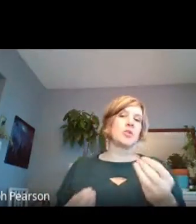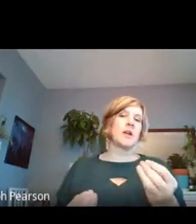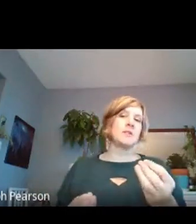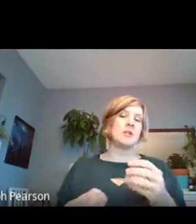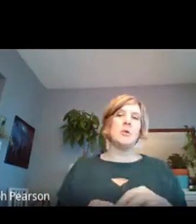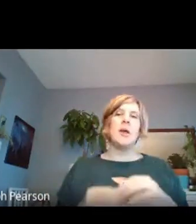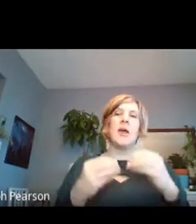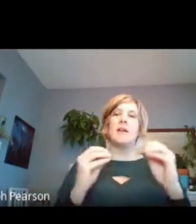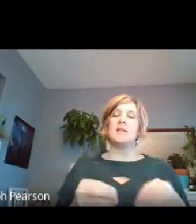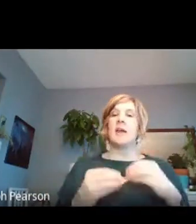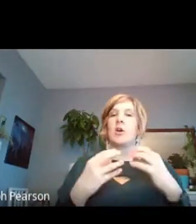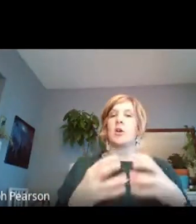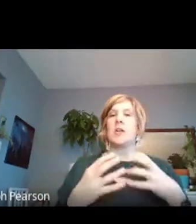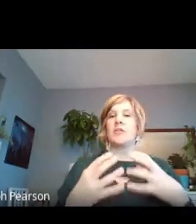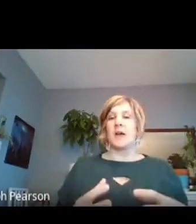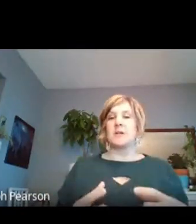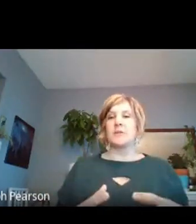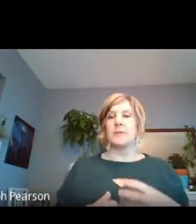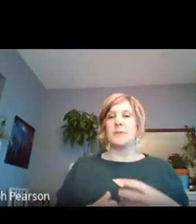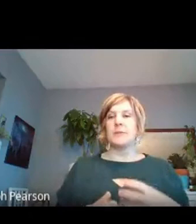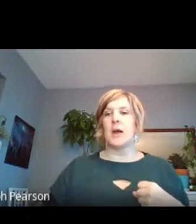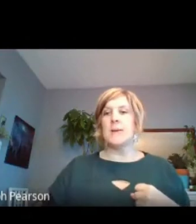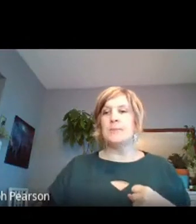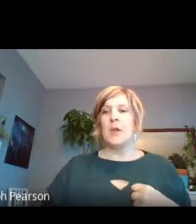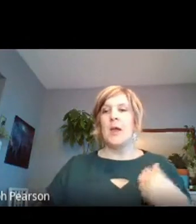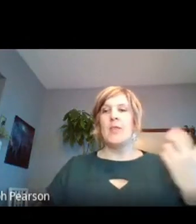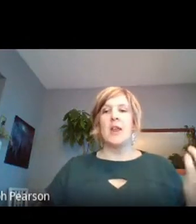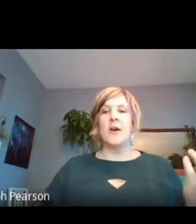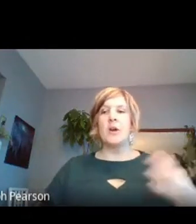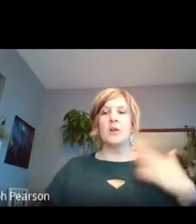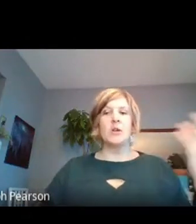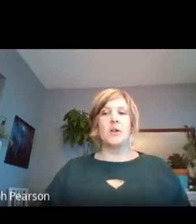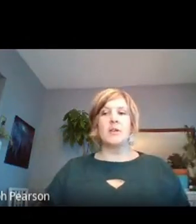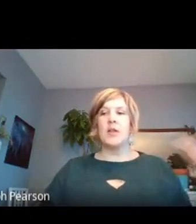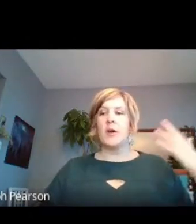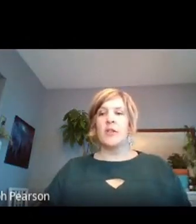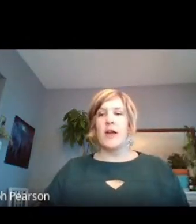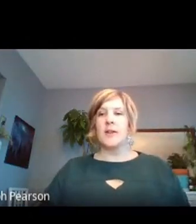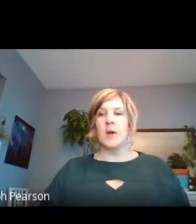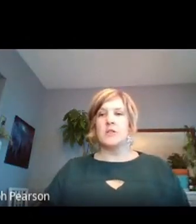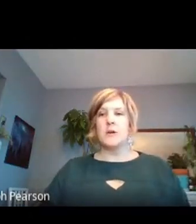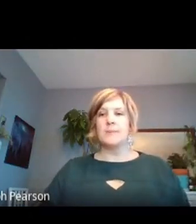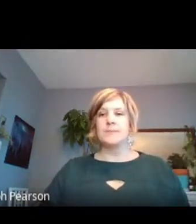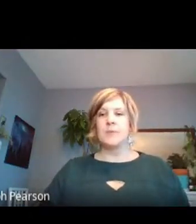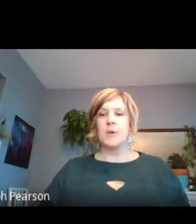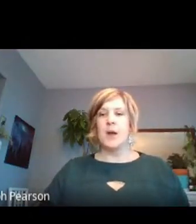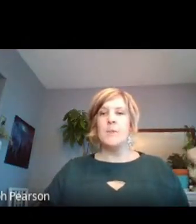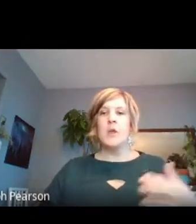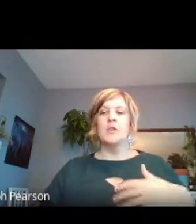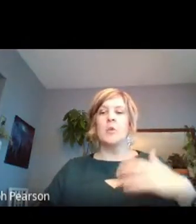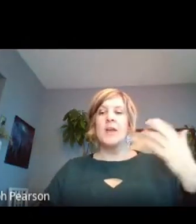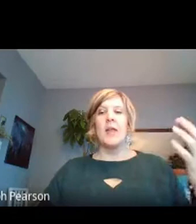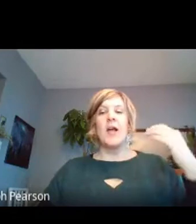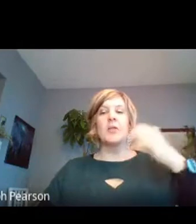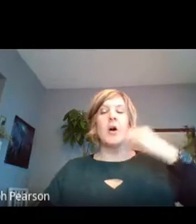of what you're trying to do and is that going to be effective okay and then if i want to clear it all together that's how i do it okay